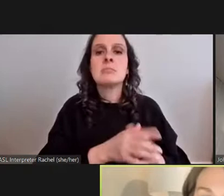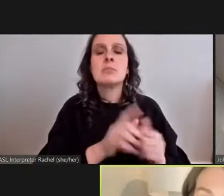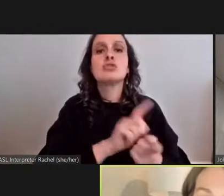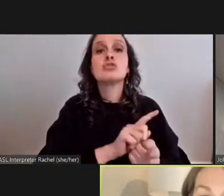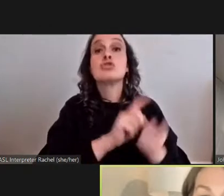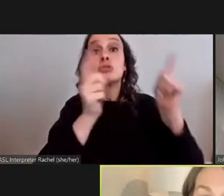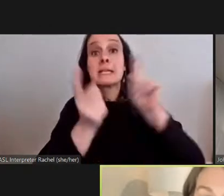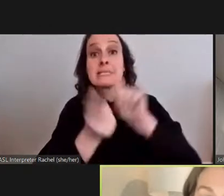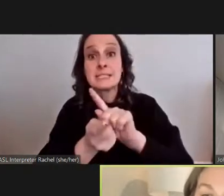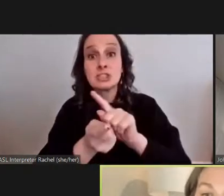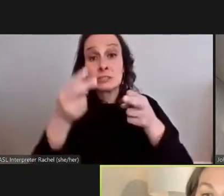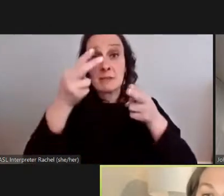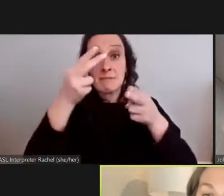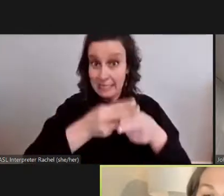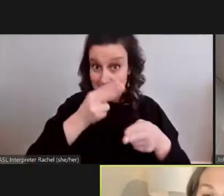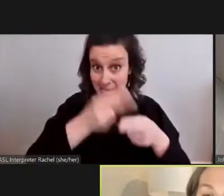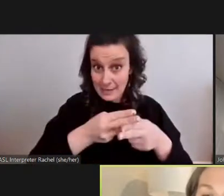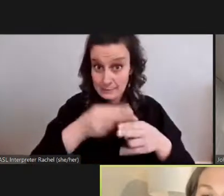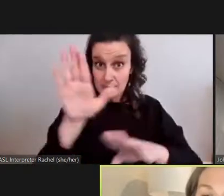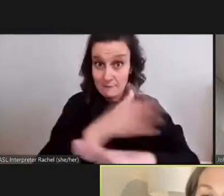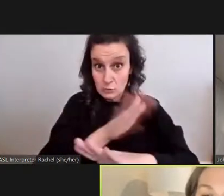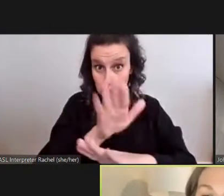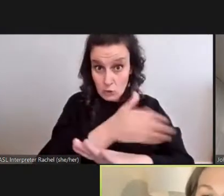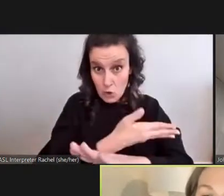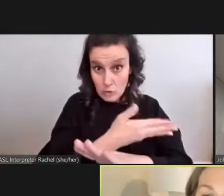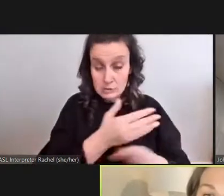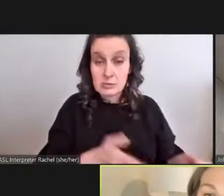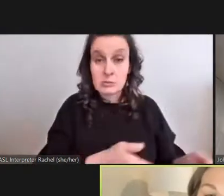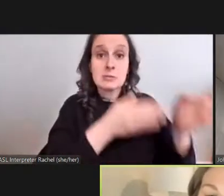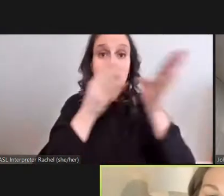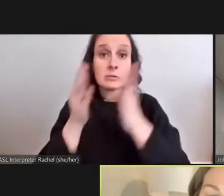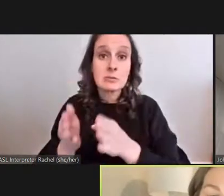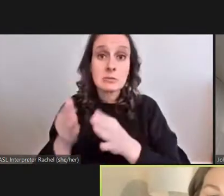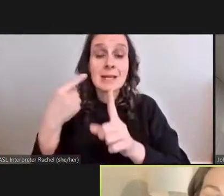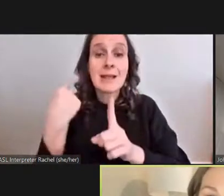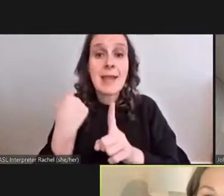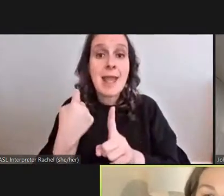translations of the names of the songs, and